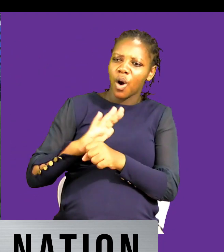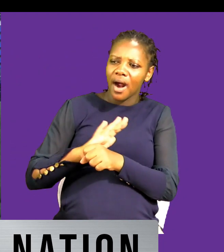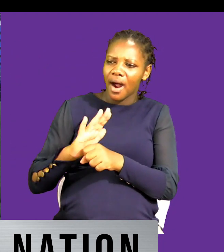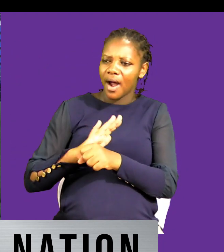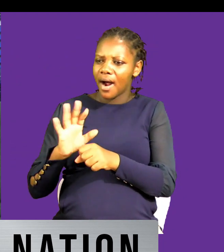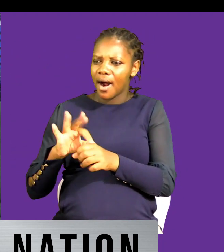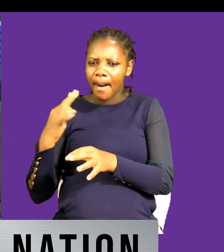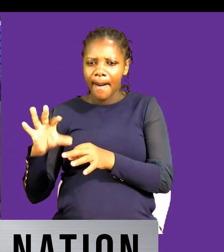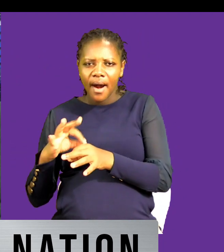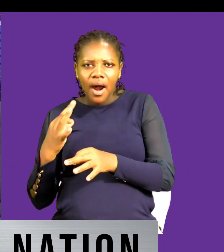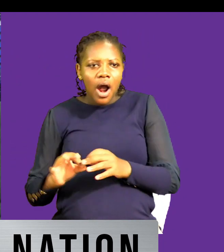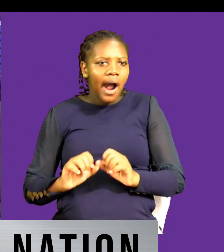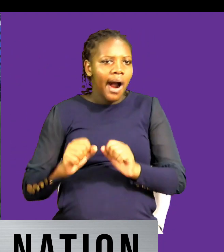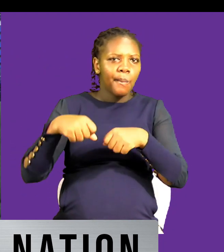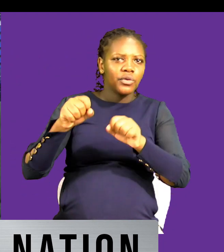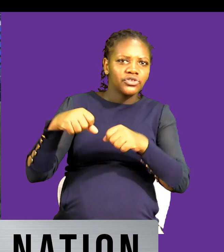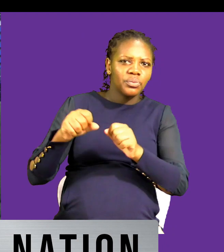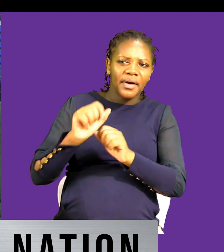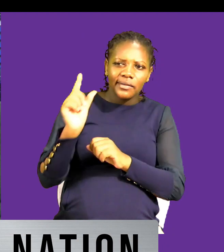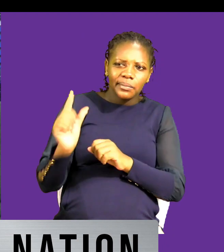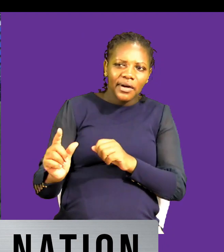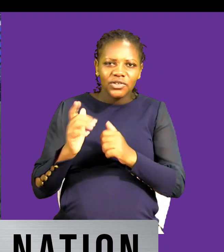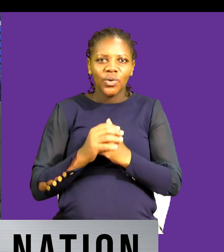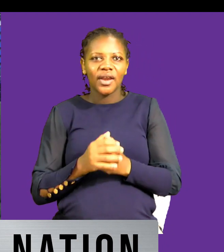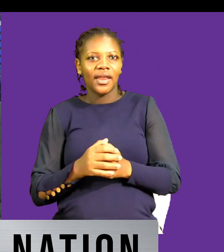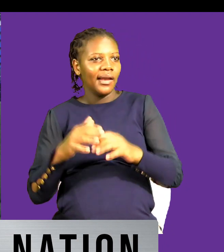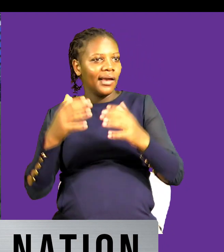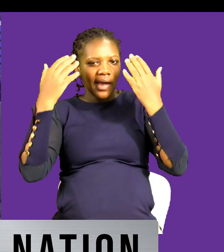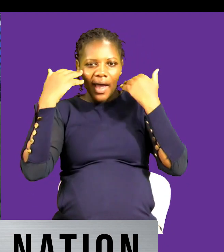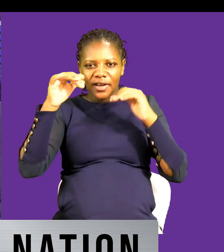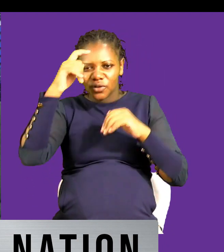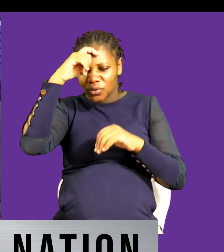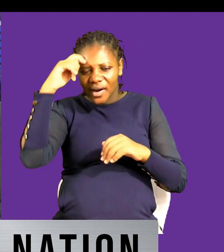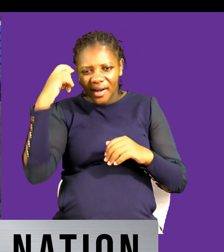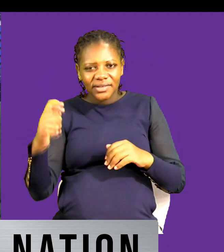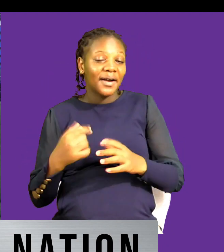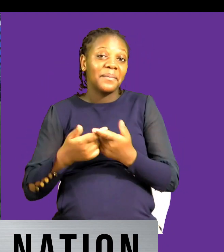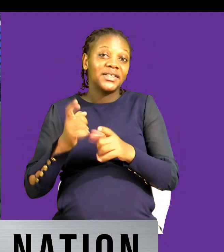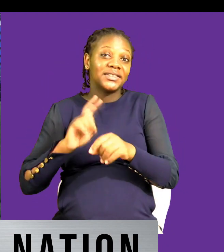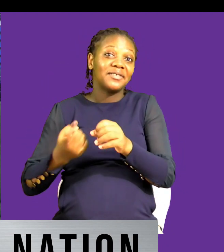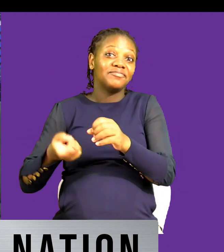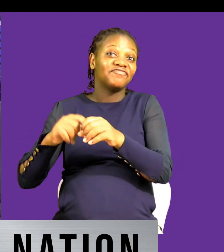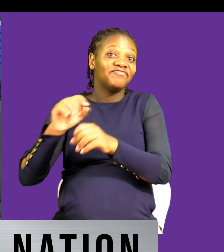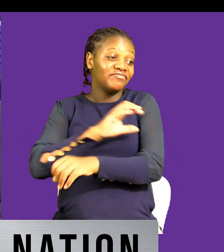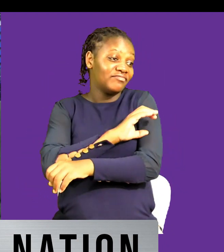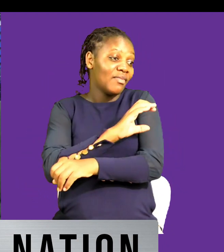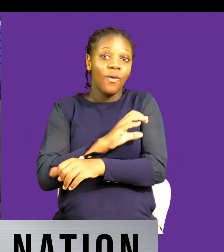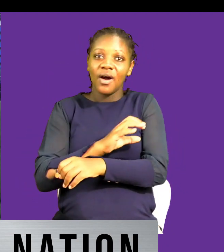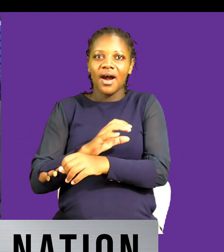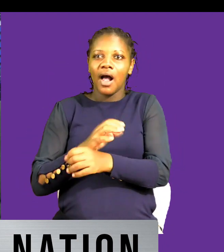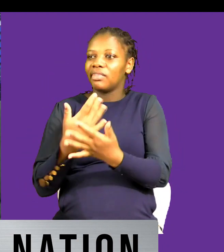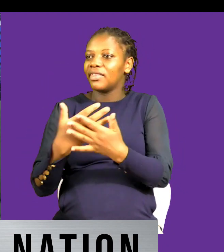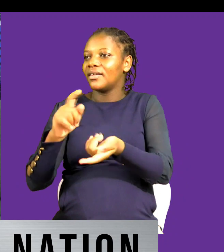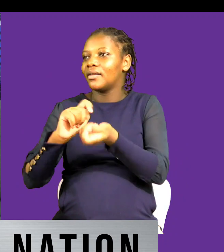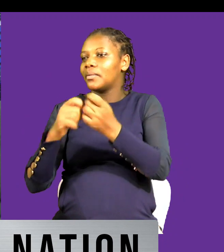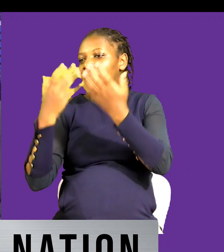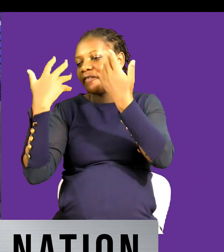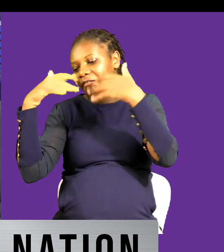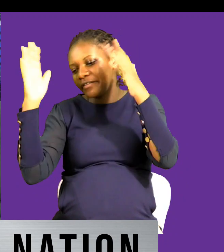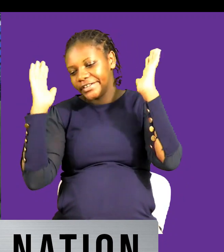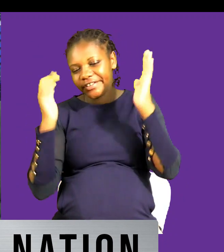of Wananchi, hustler narrative. As soon as they entered power, something changed. Yes. So became the...